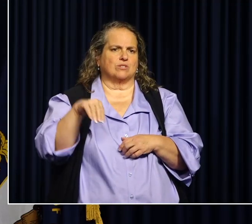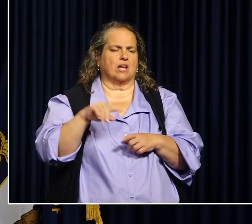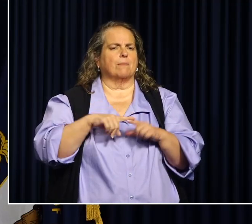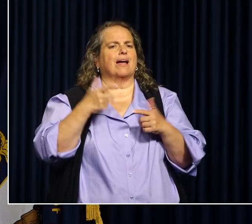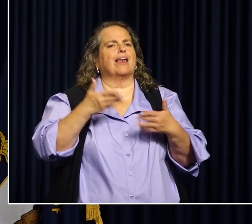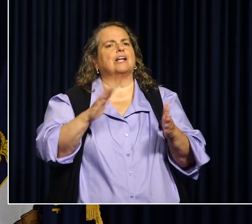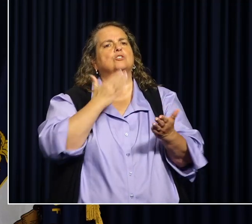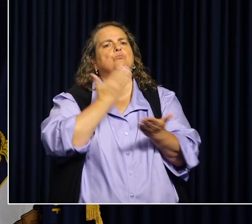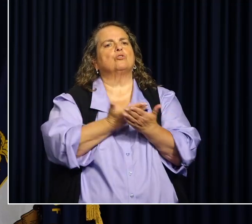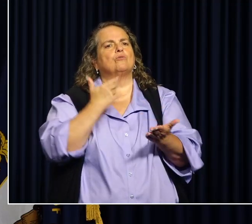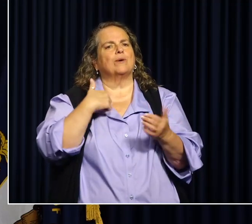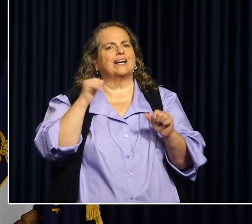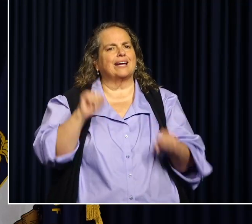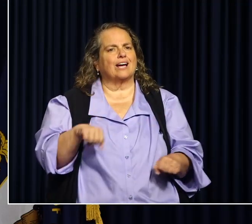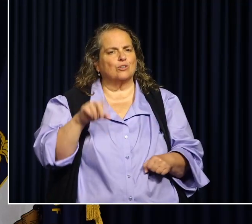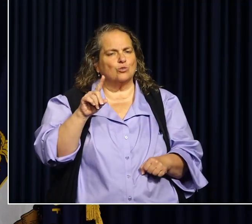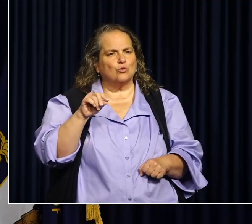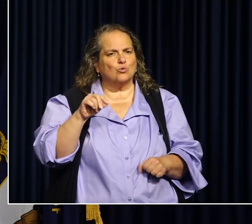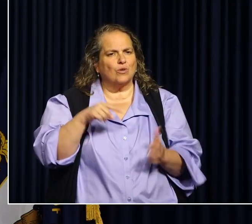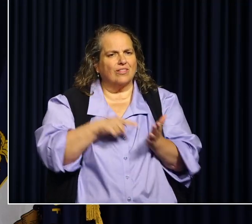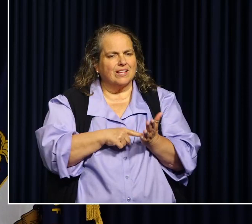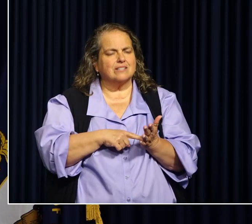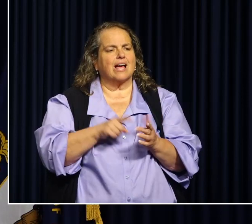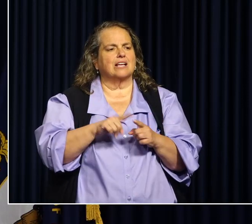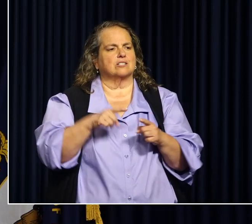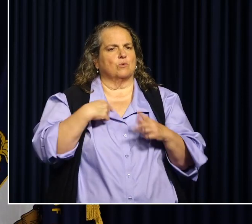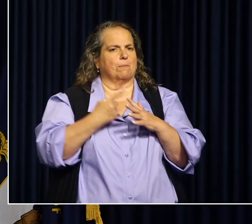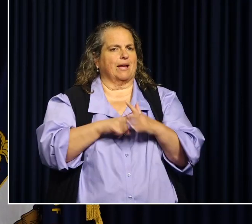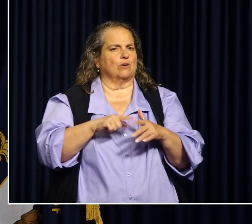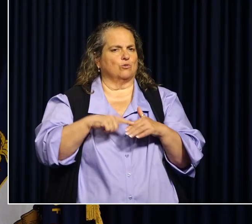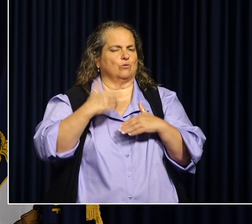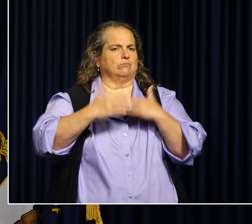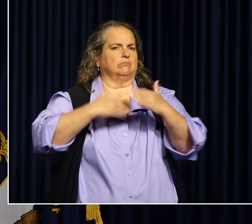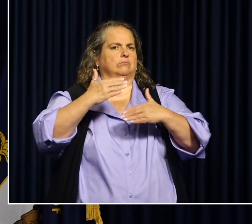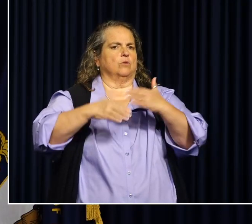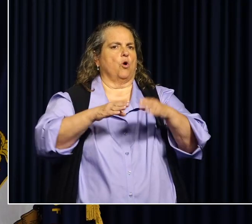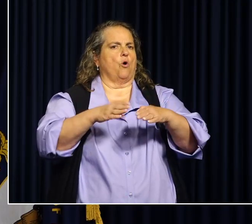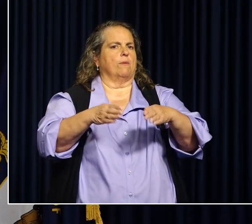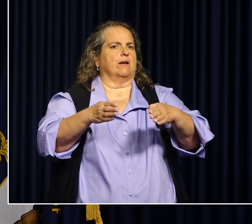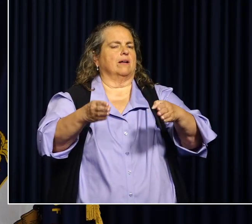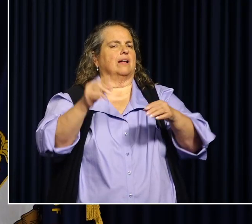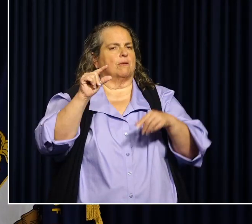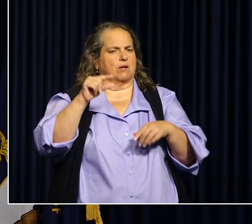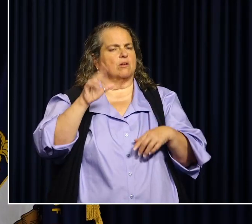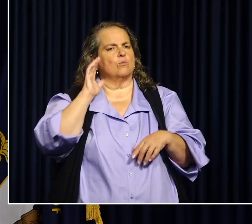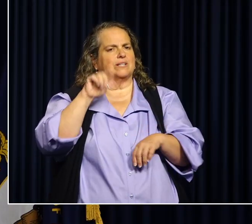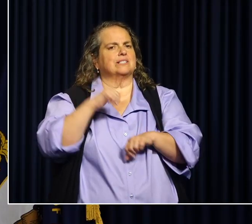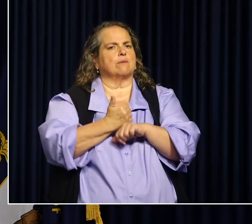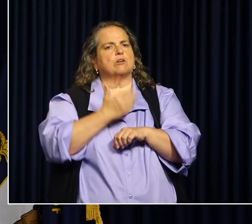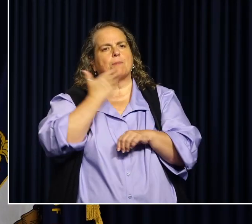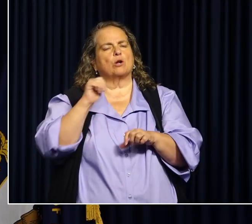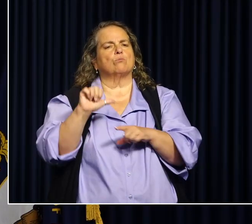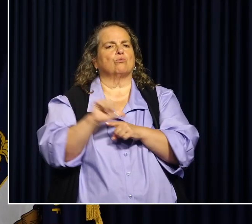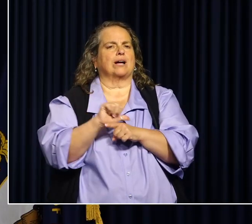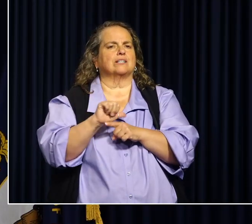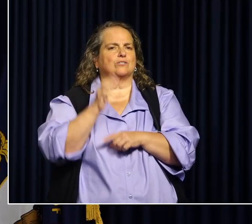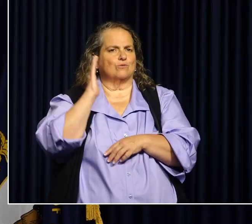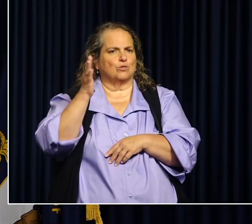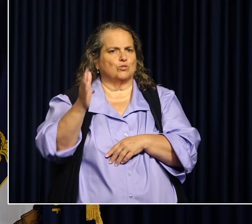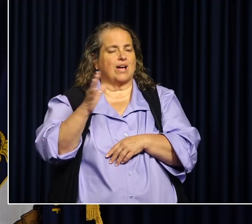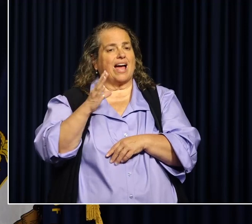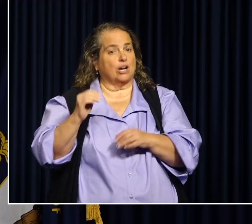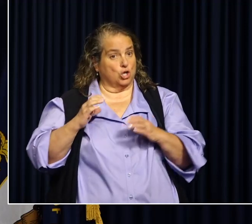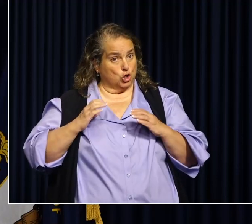can do this as we begin to ramp up. I believe that will establish better practices, and